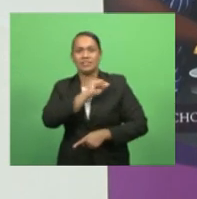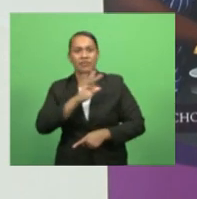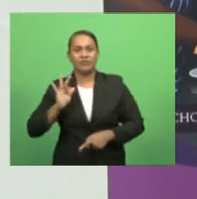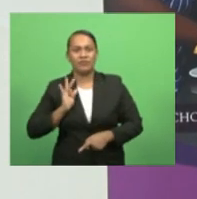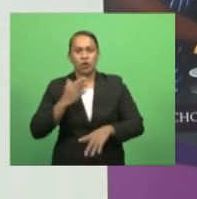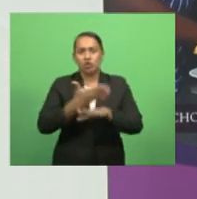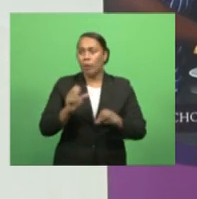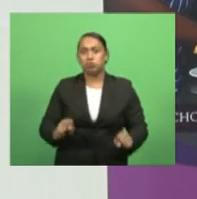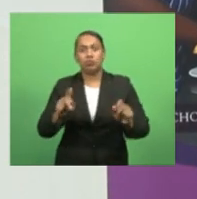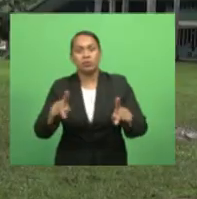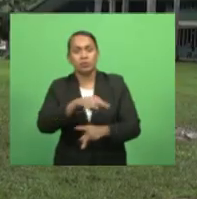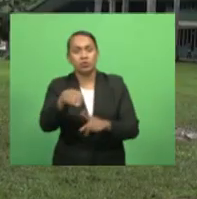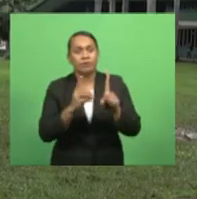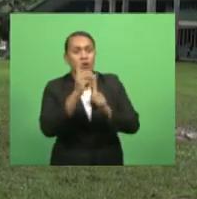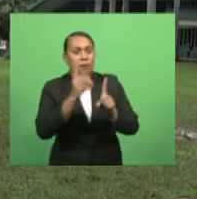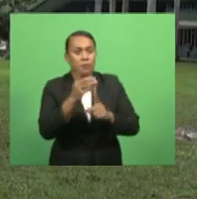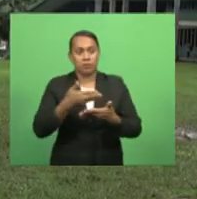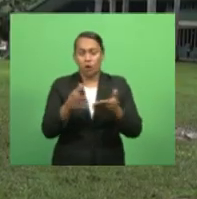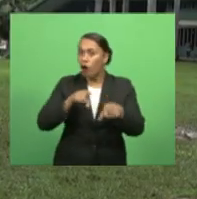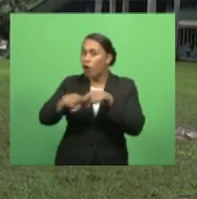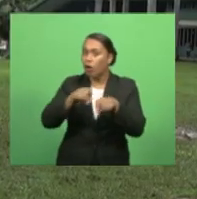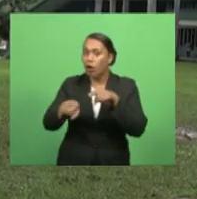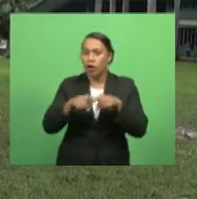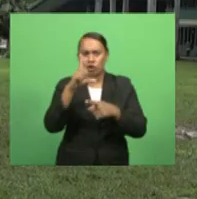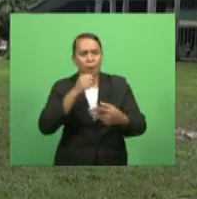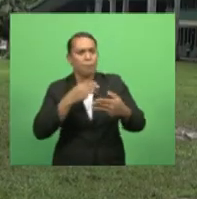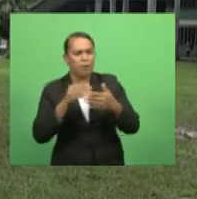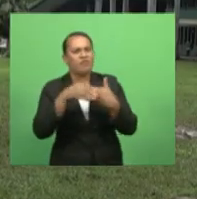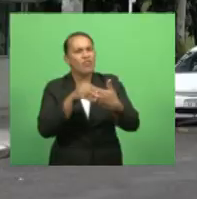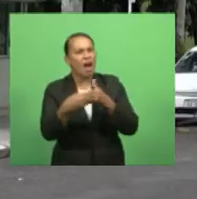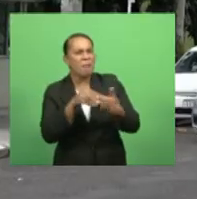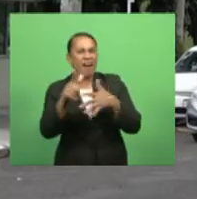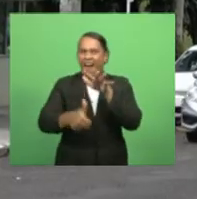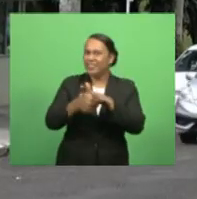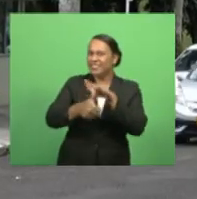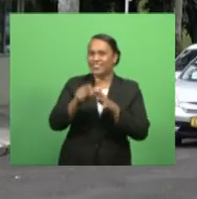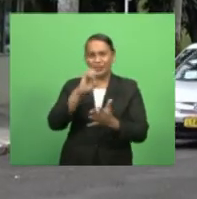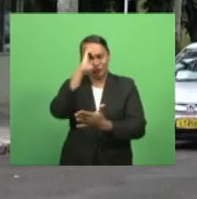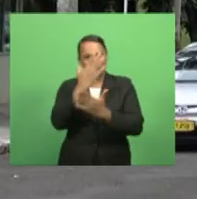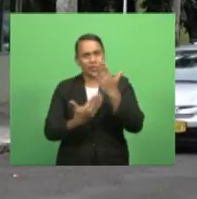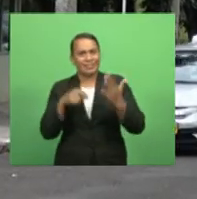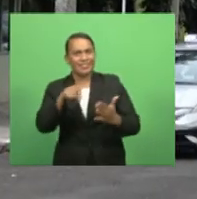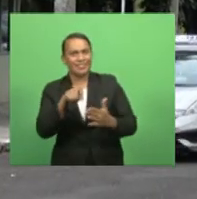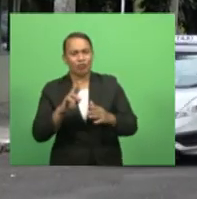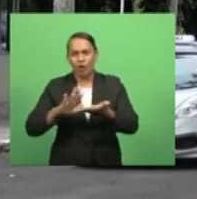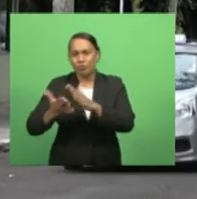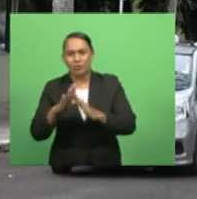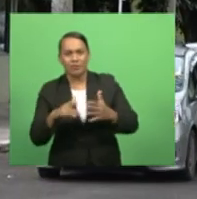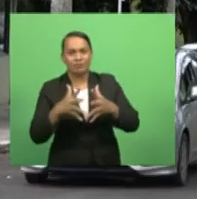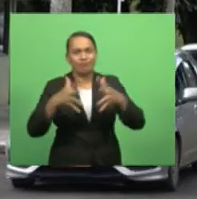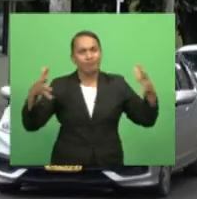developed where learning is made flexible and accessible for students and the wider community. Venina